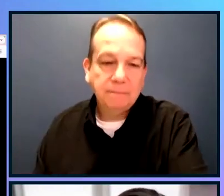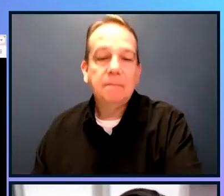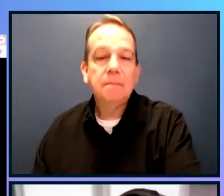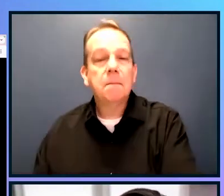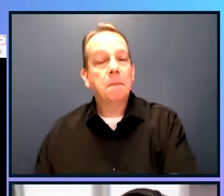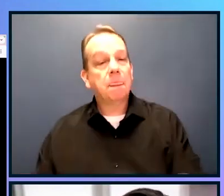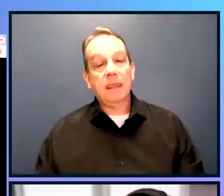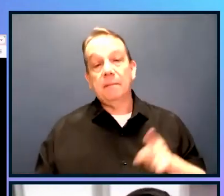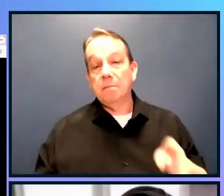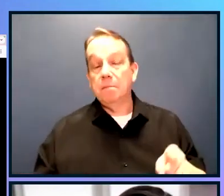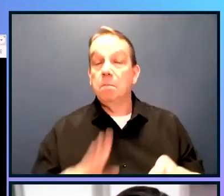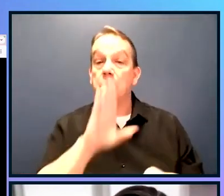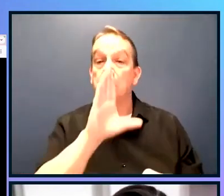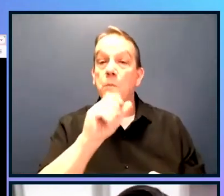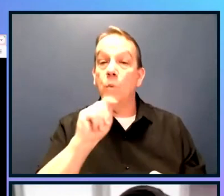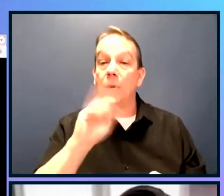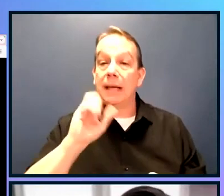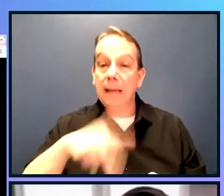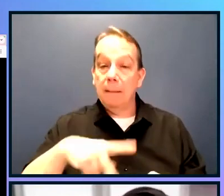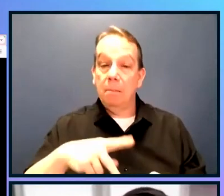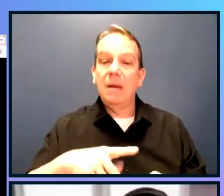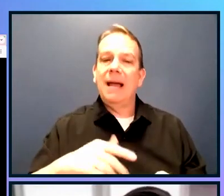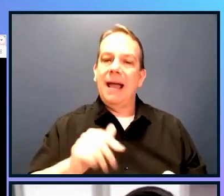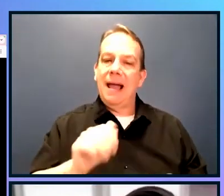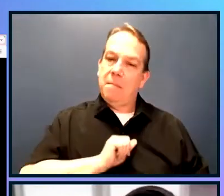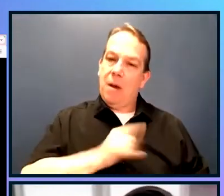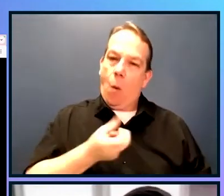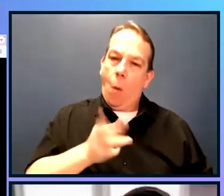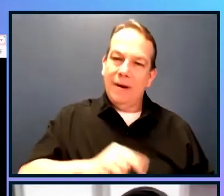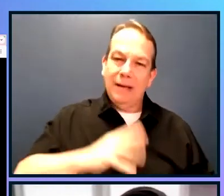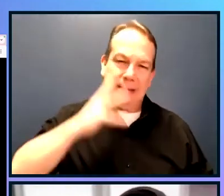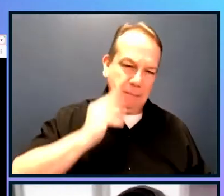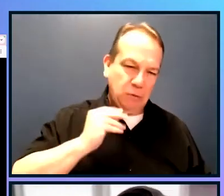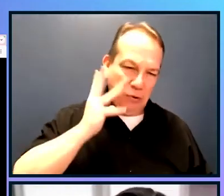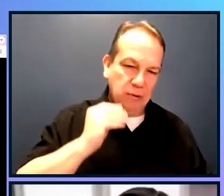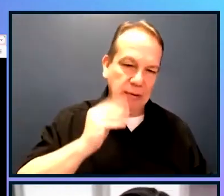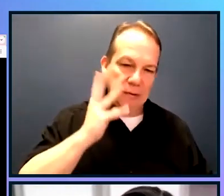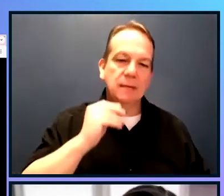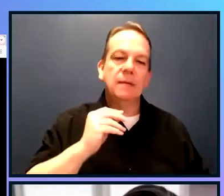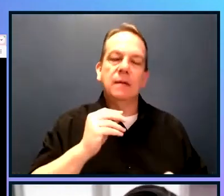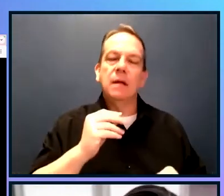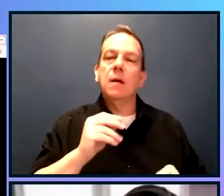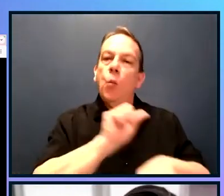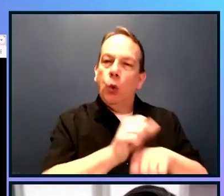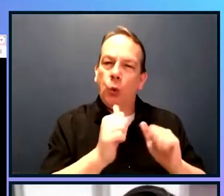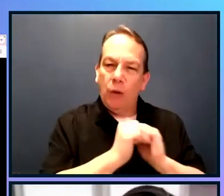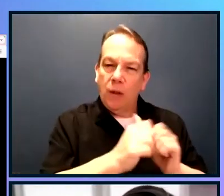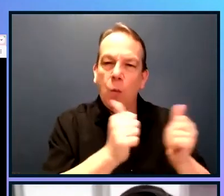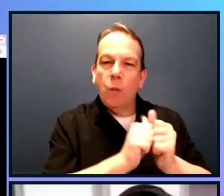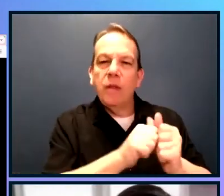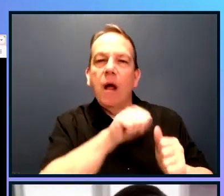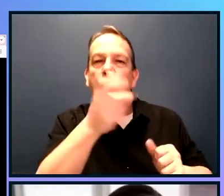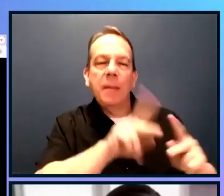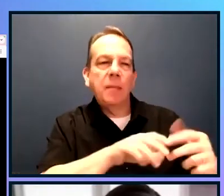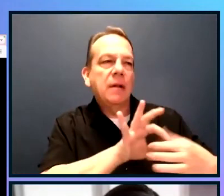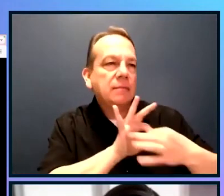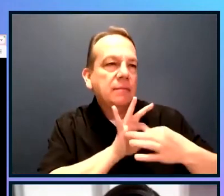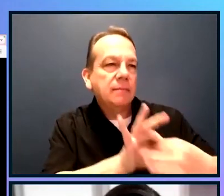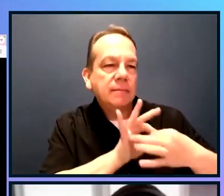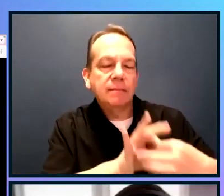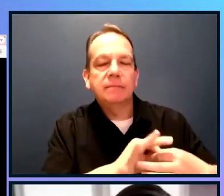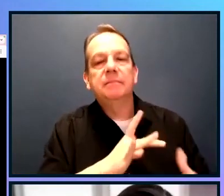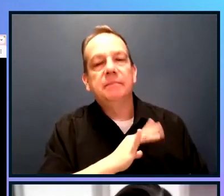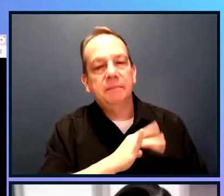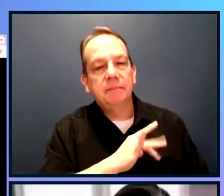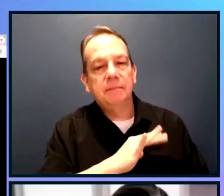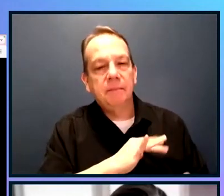Bootcamp participants had a personal experience by participating together with their colleagues in the course.